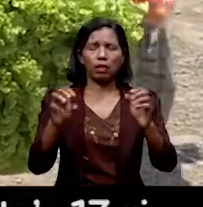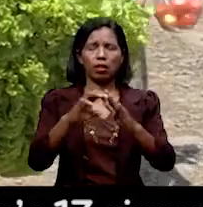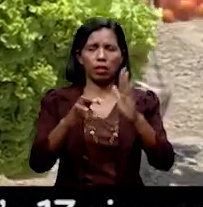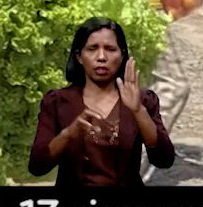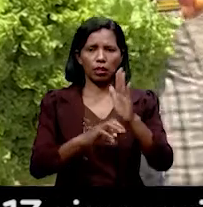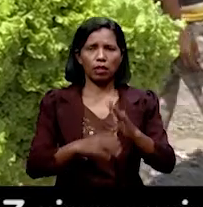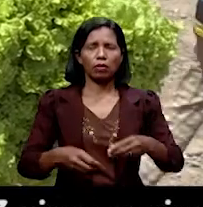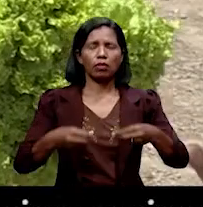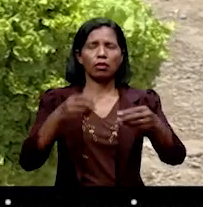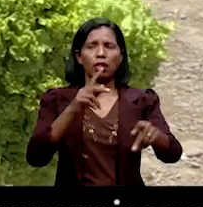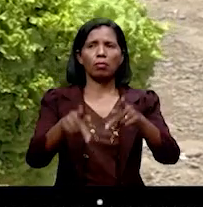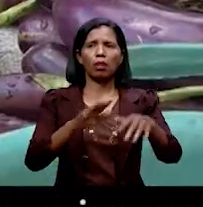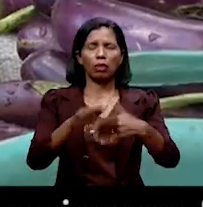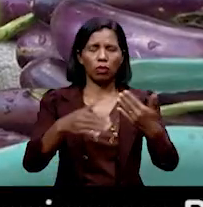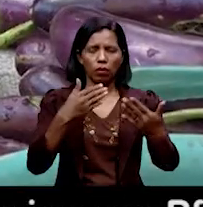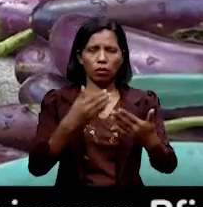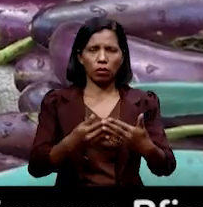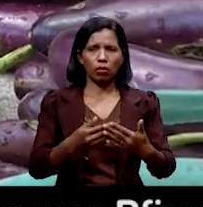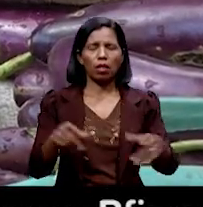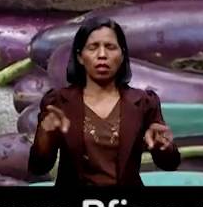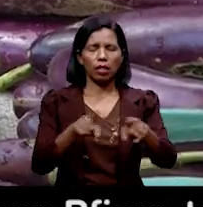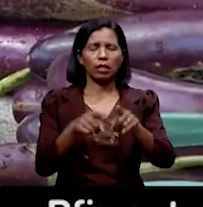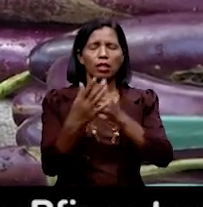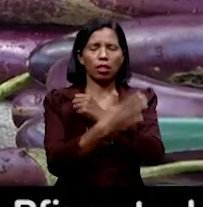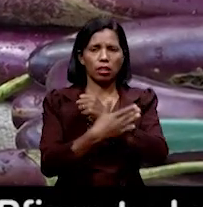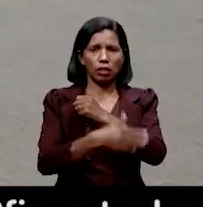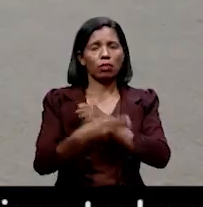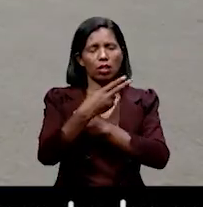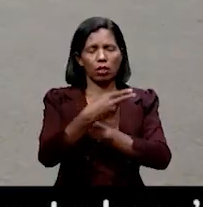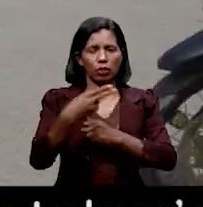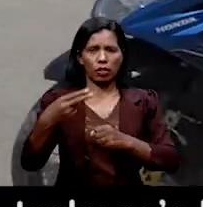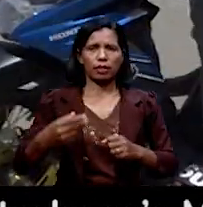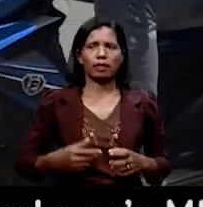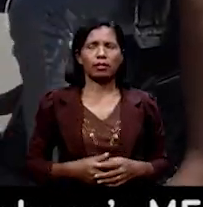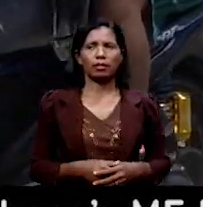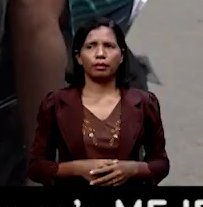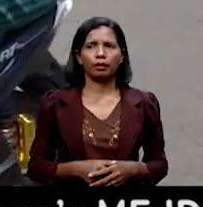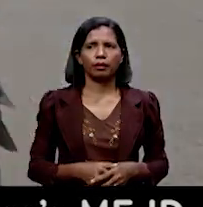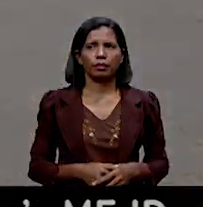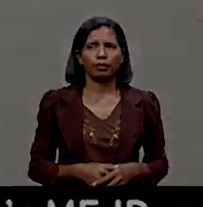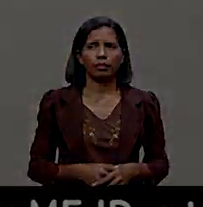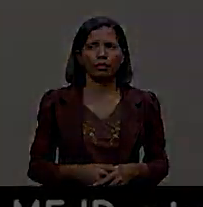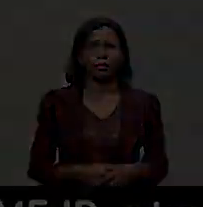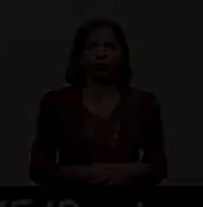nebe populasaun okupa kompara ho nasaun vizinu Indonesia. Gasparinha de Souza, Dilma Suzeti, GMN.